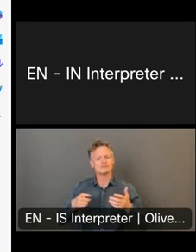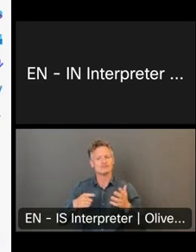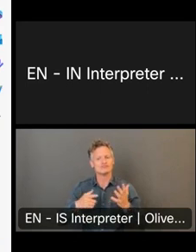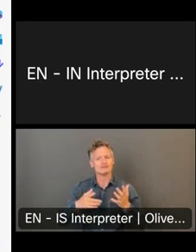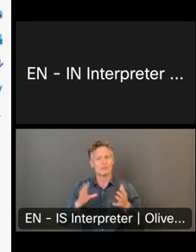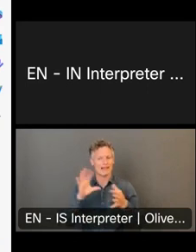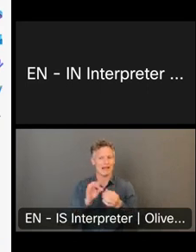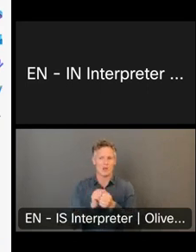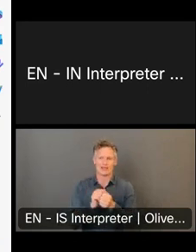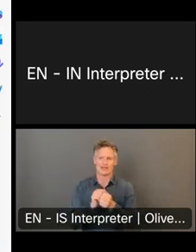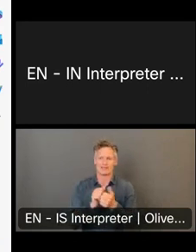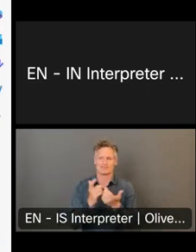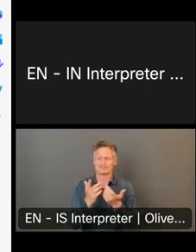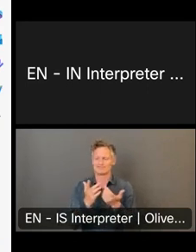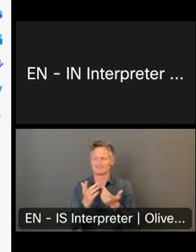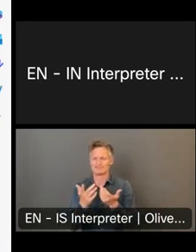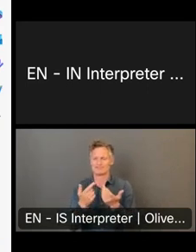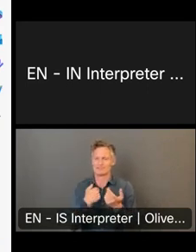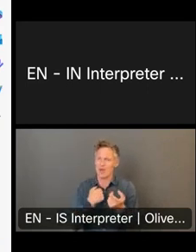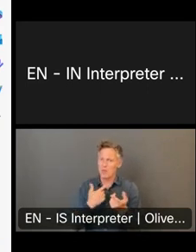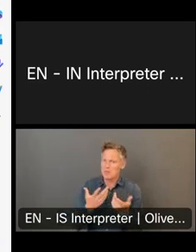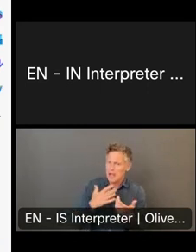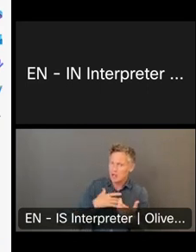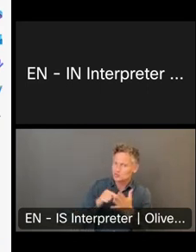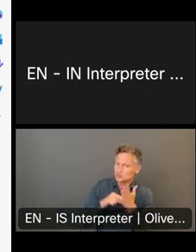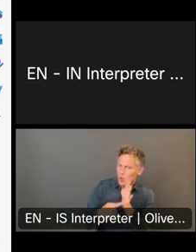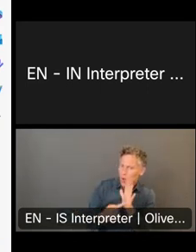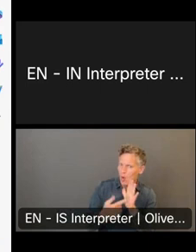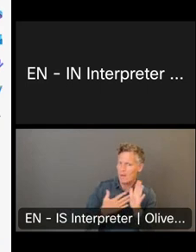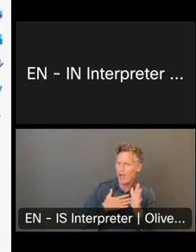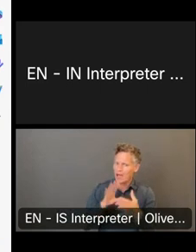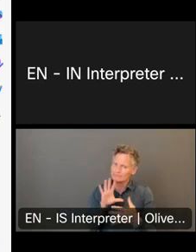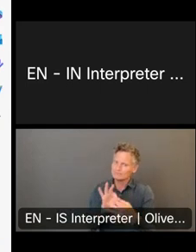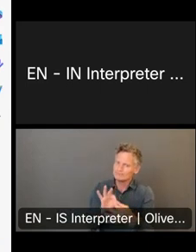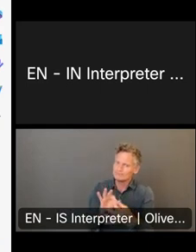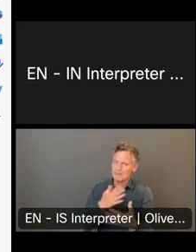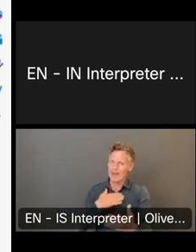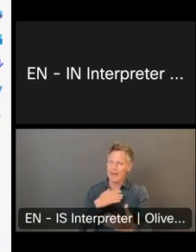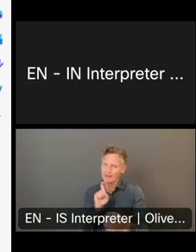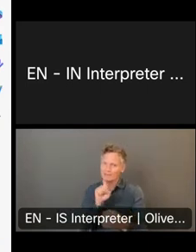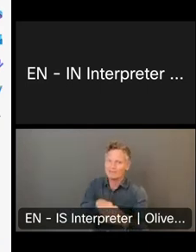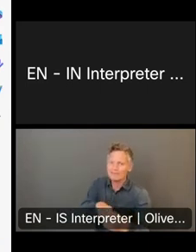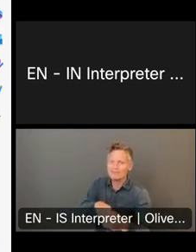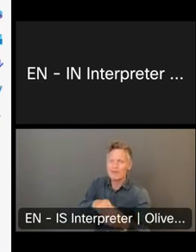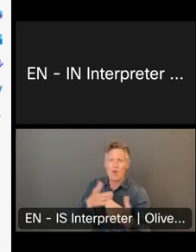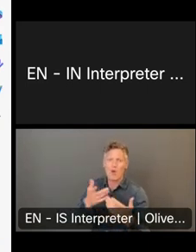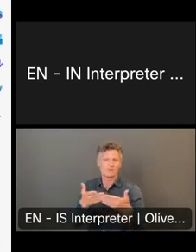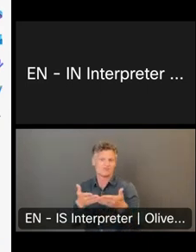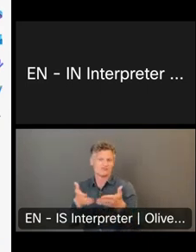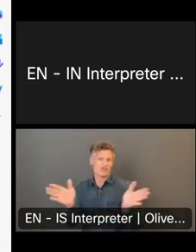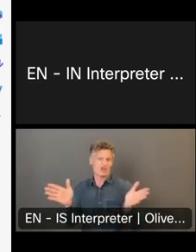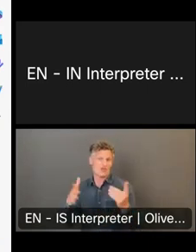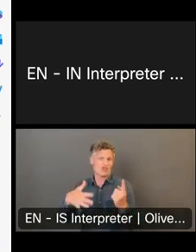with the ratified overhearers, and with the society more generally, take